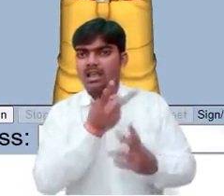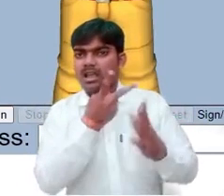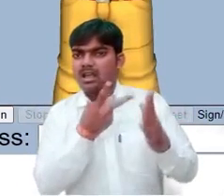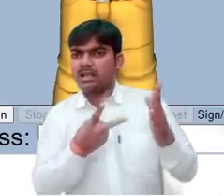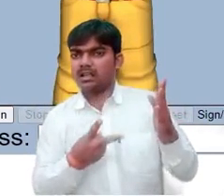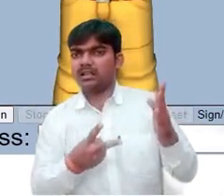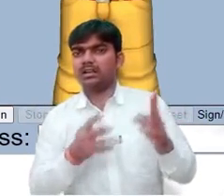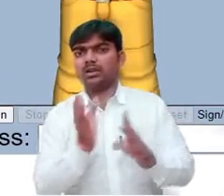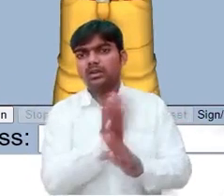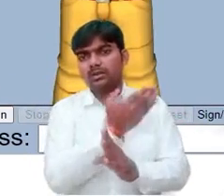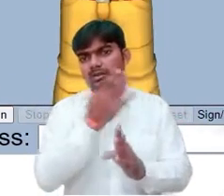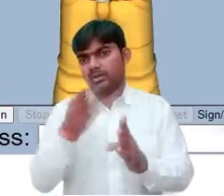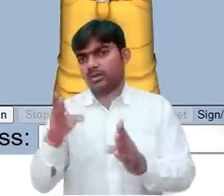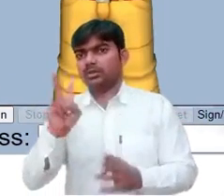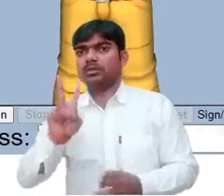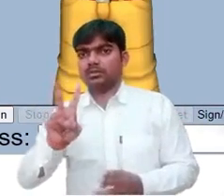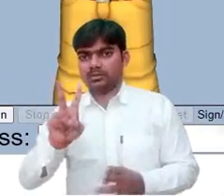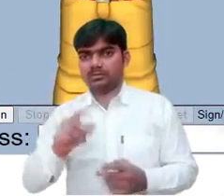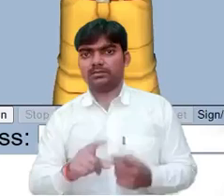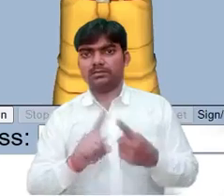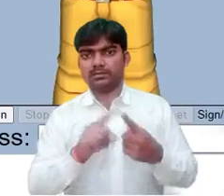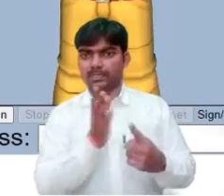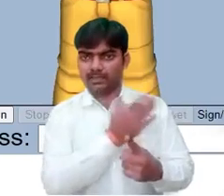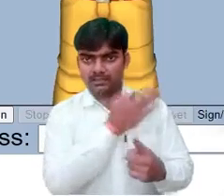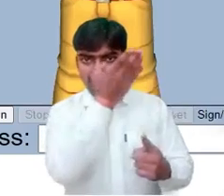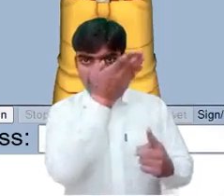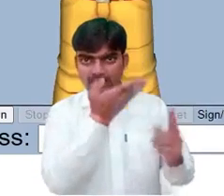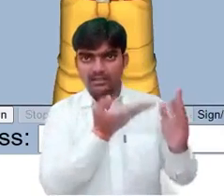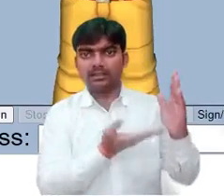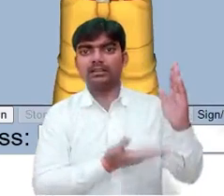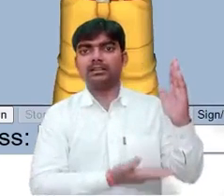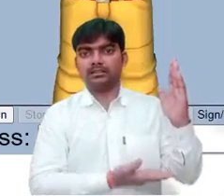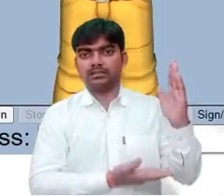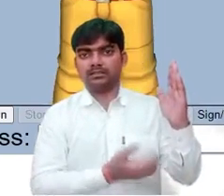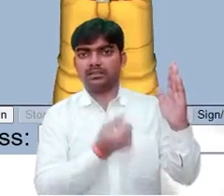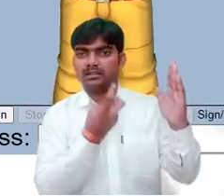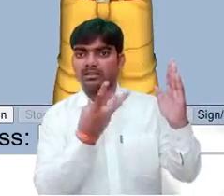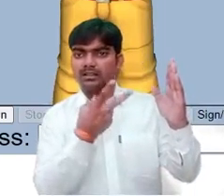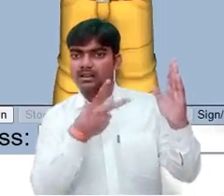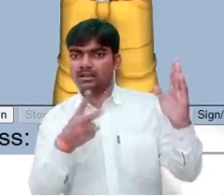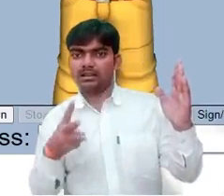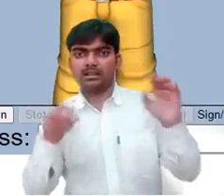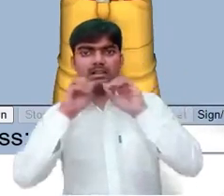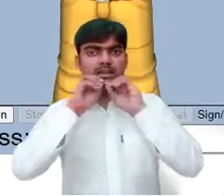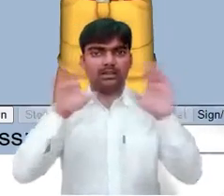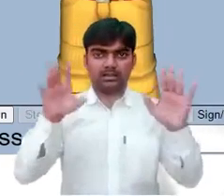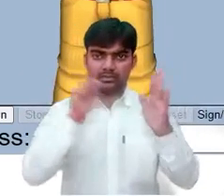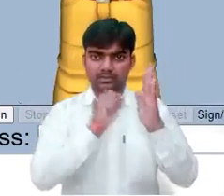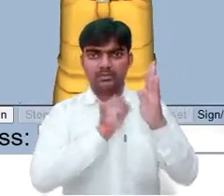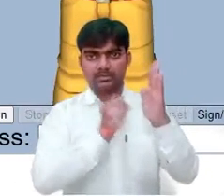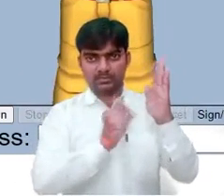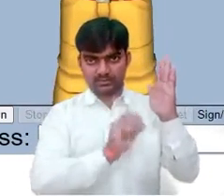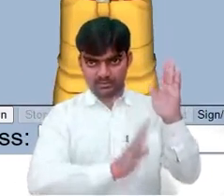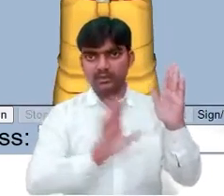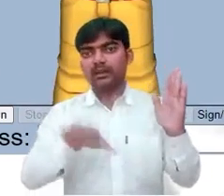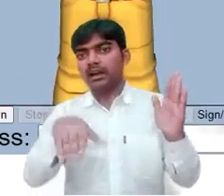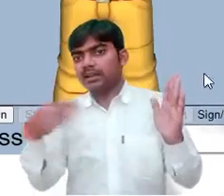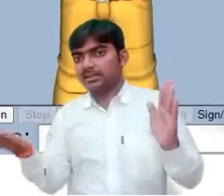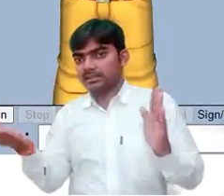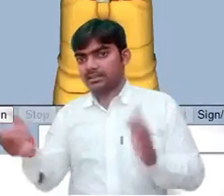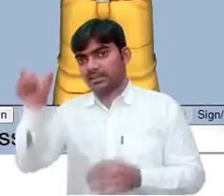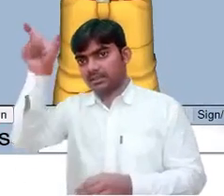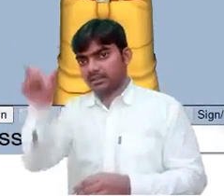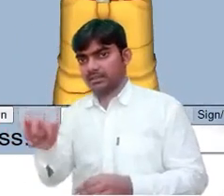submodule, there are two sections. On the left hand section, we can enter the announcements, and on the right hand